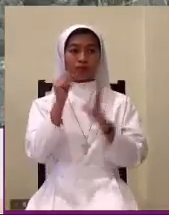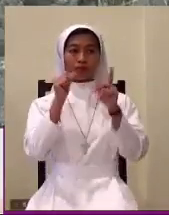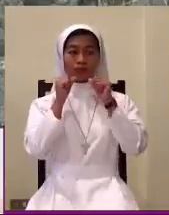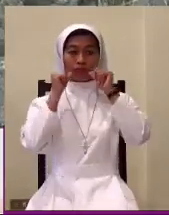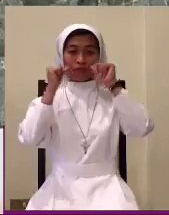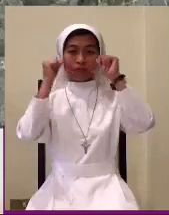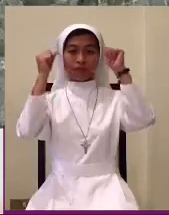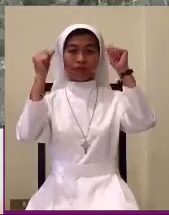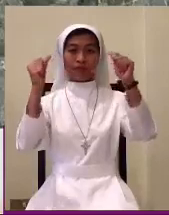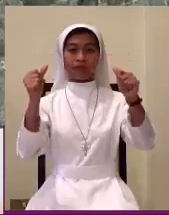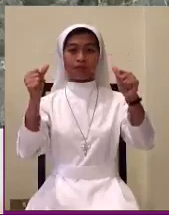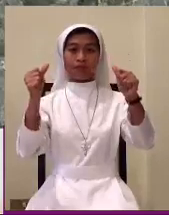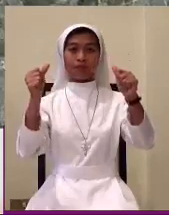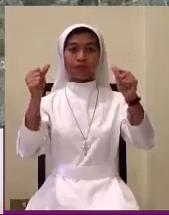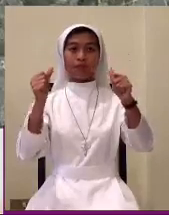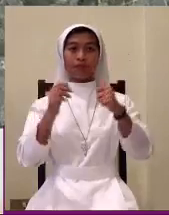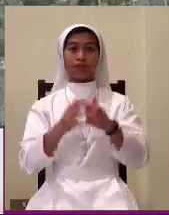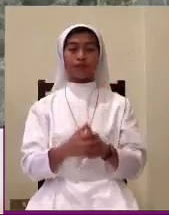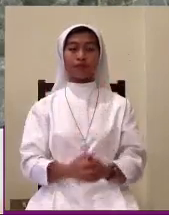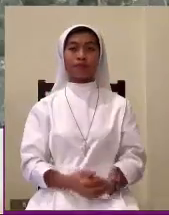acclaim.